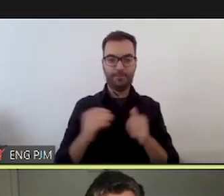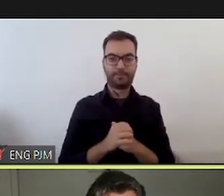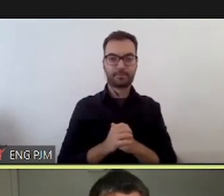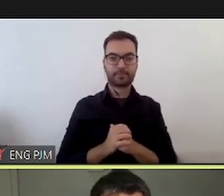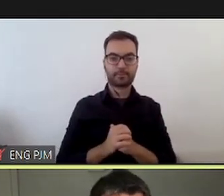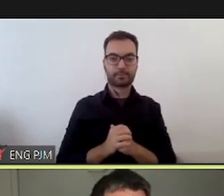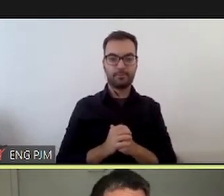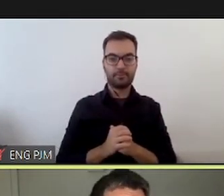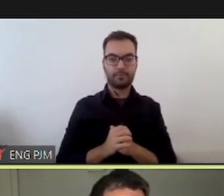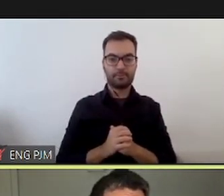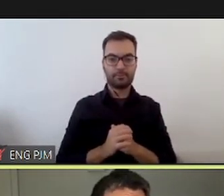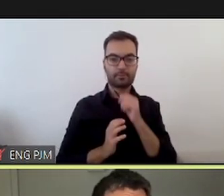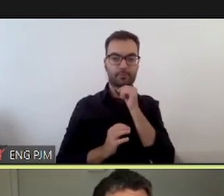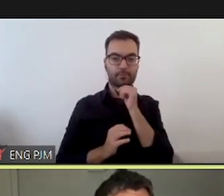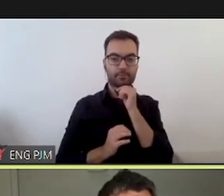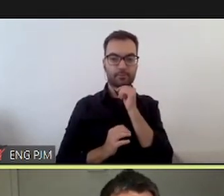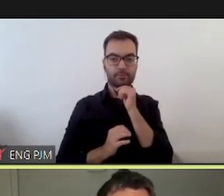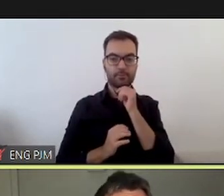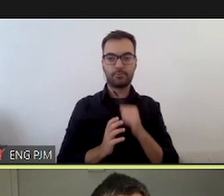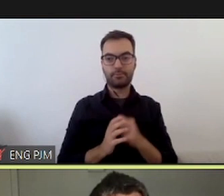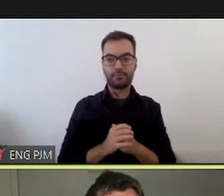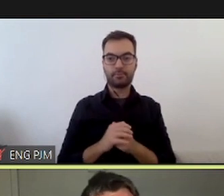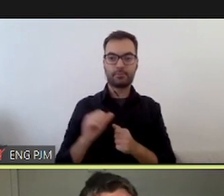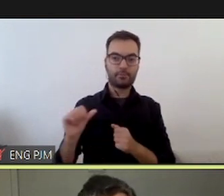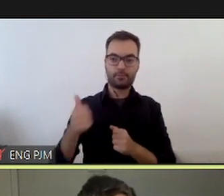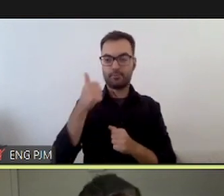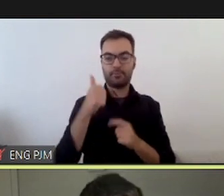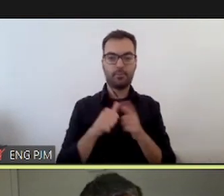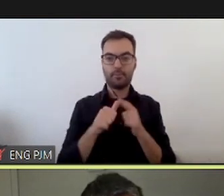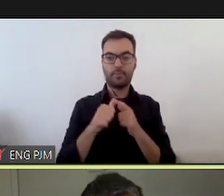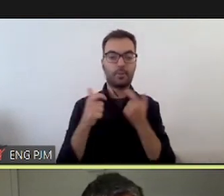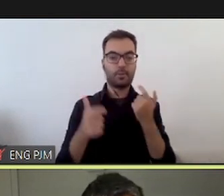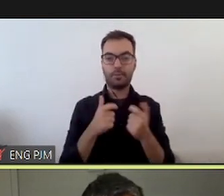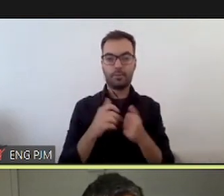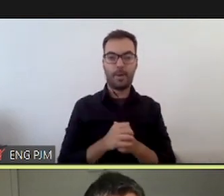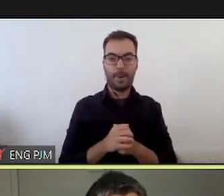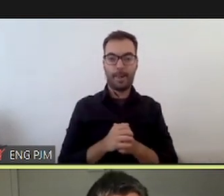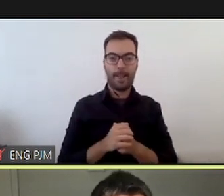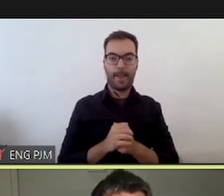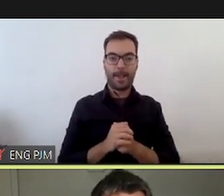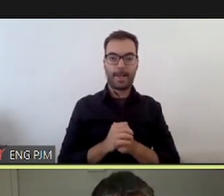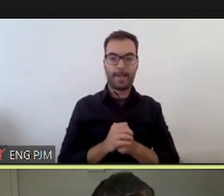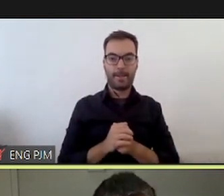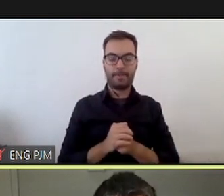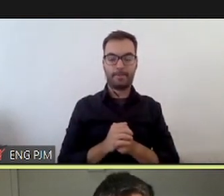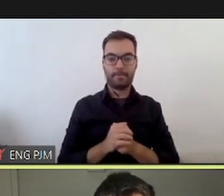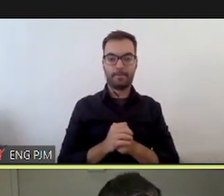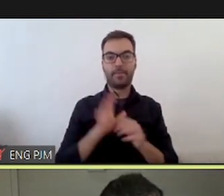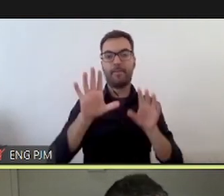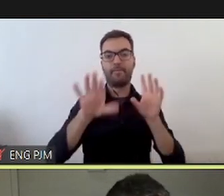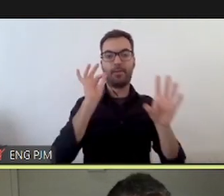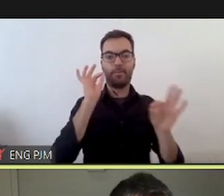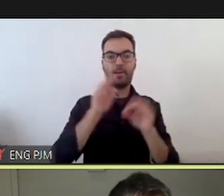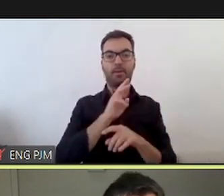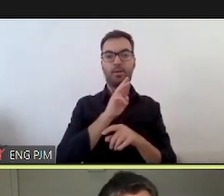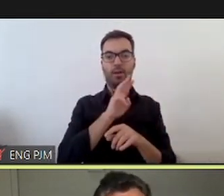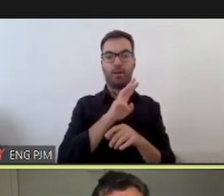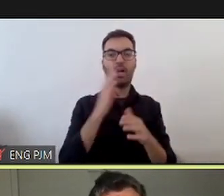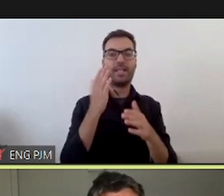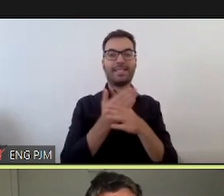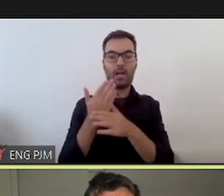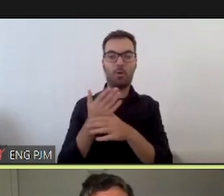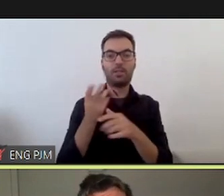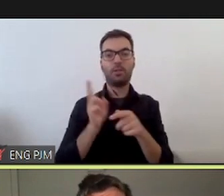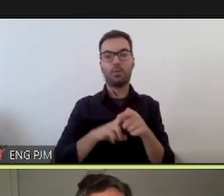So first thing that you're doing when you're doing the accessibility audit, let's select the pages that you're